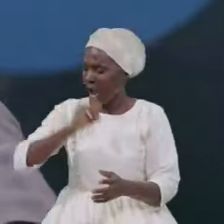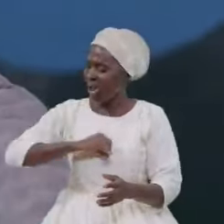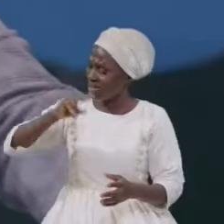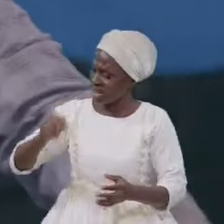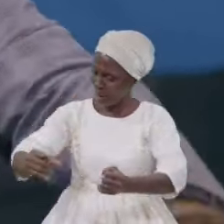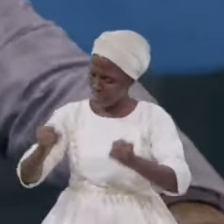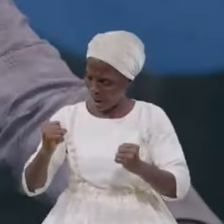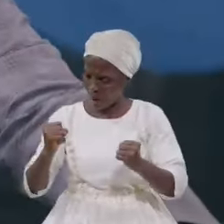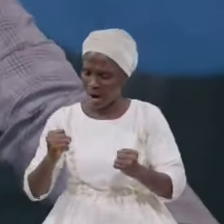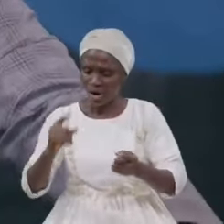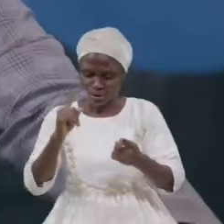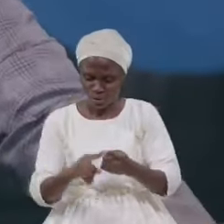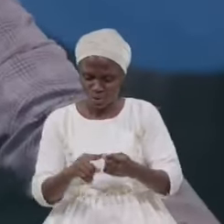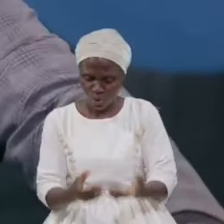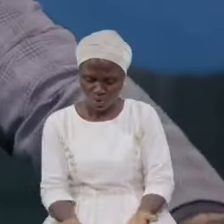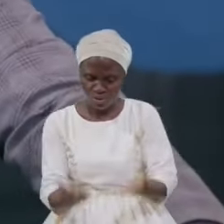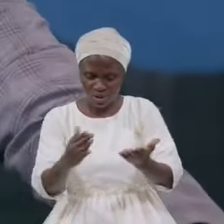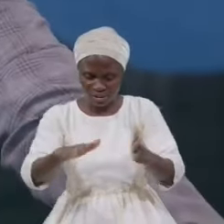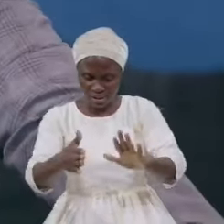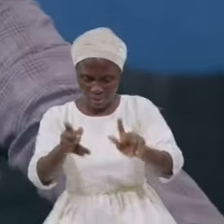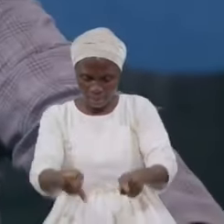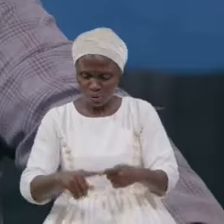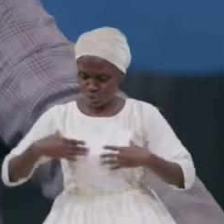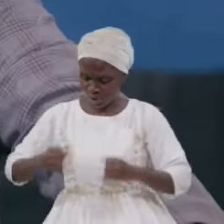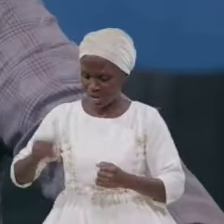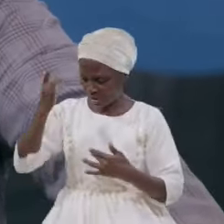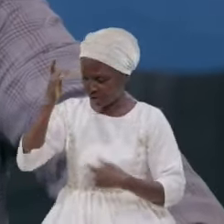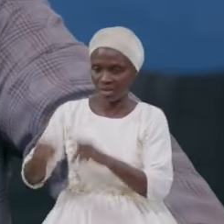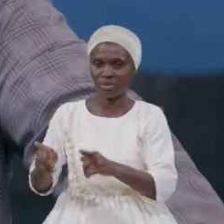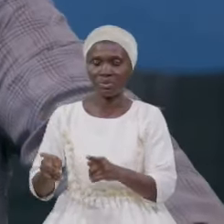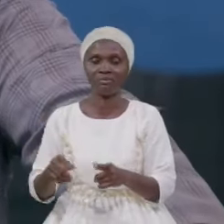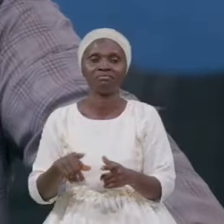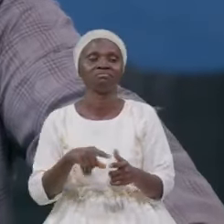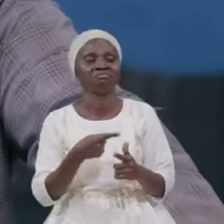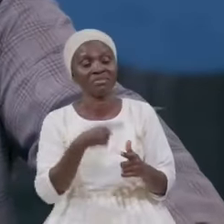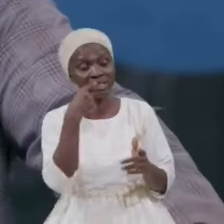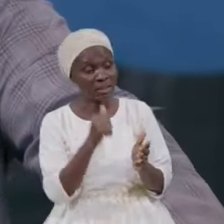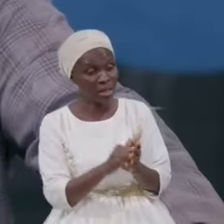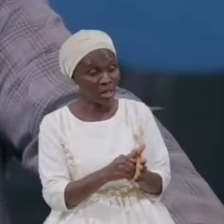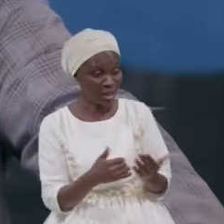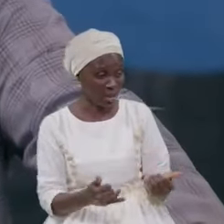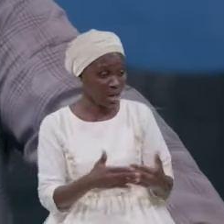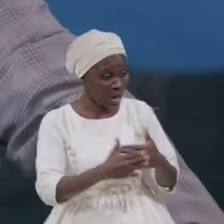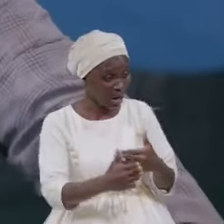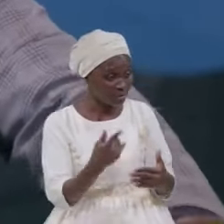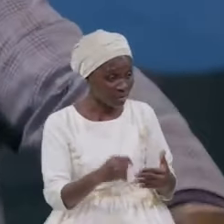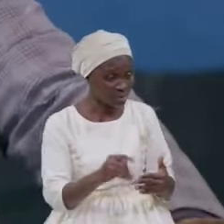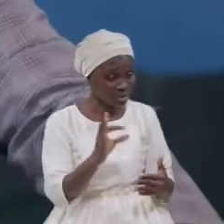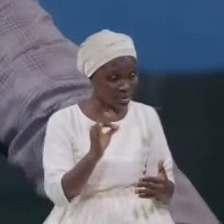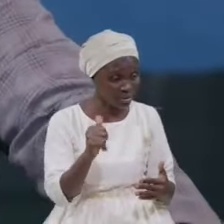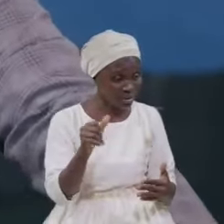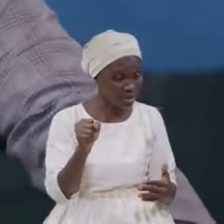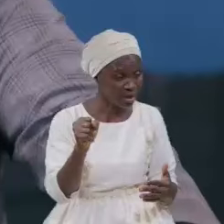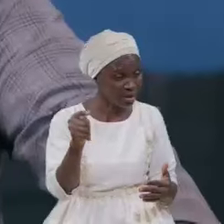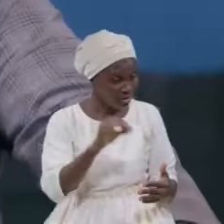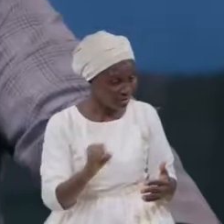now, after the fasting, you're almost dying now. He said, yes. was talking with low voice, and I asked the